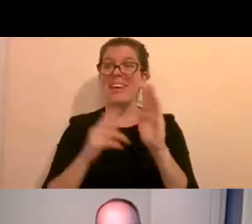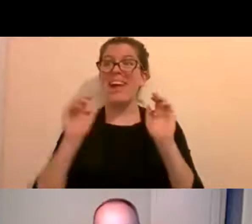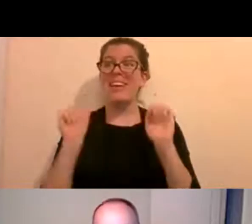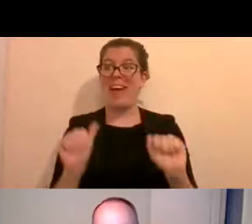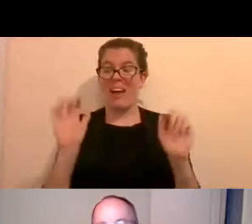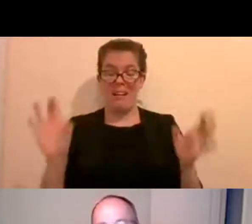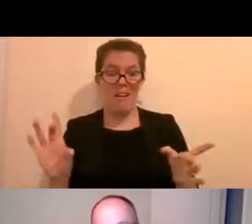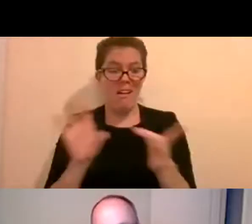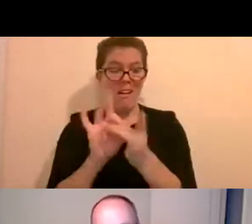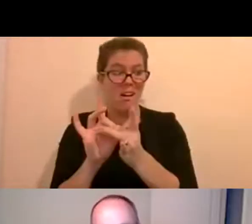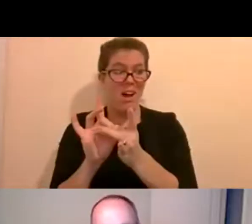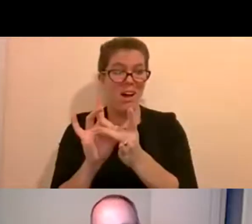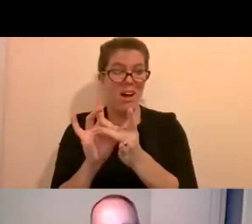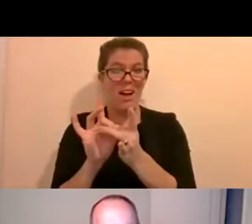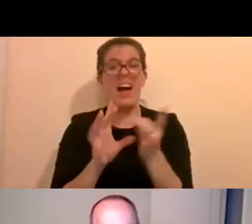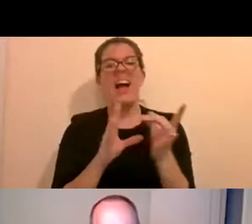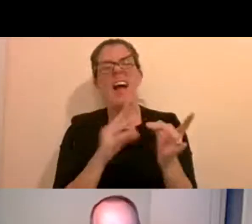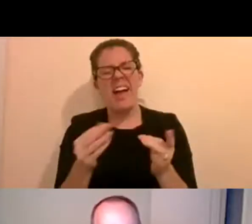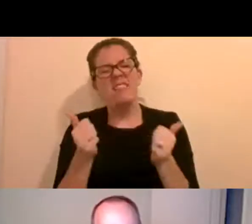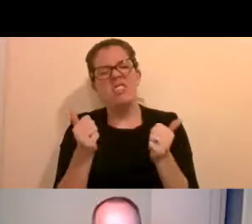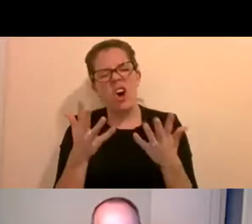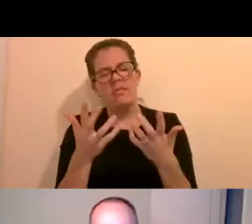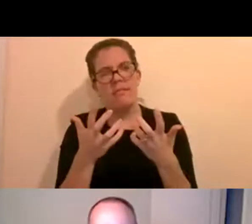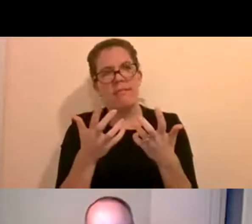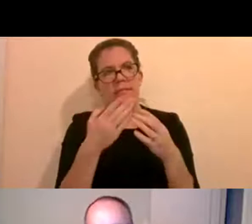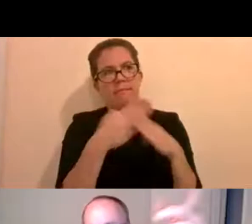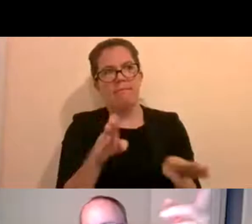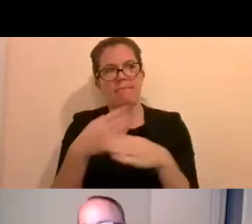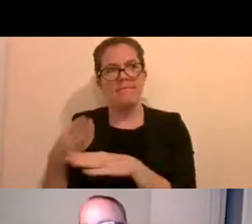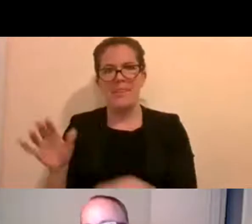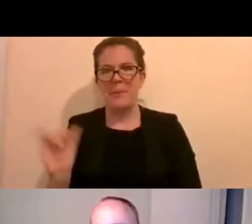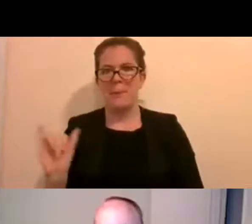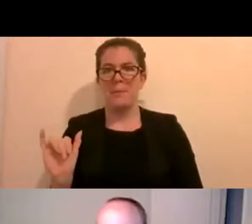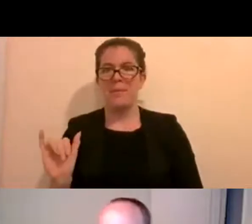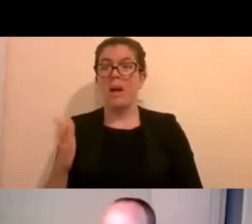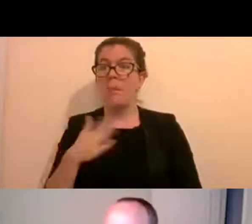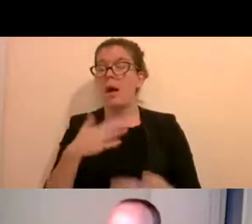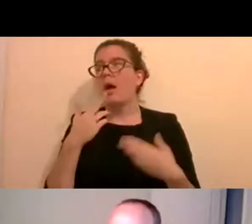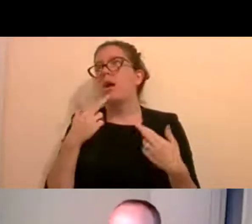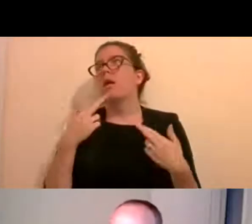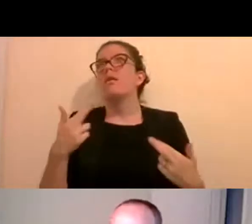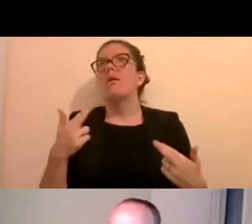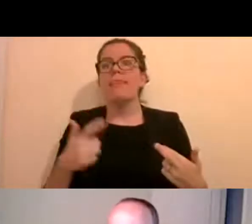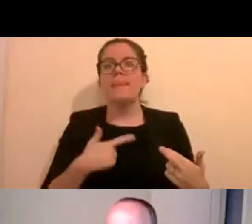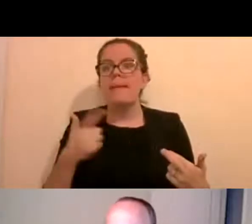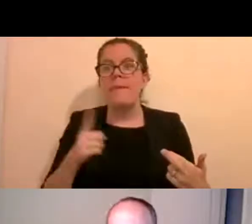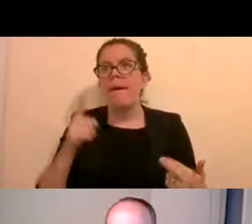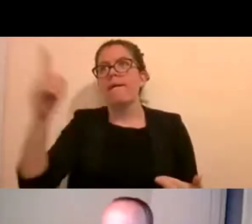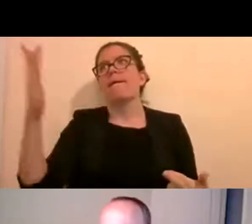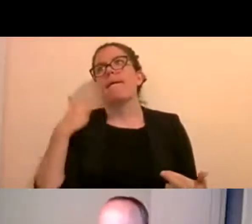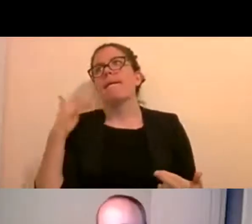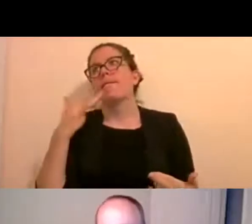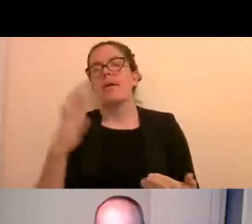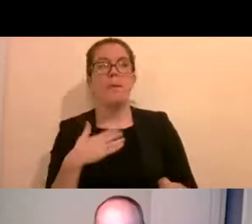it also separates people because my best friend lives in California, or my best friend, somebody I met online